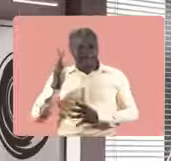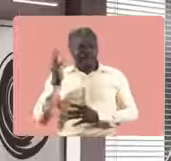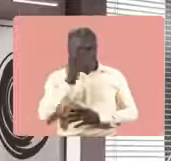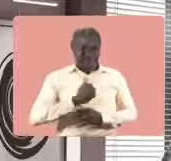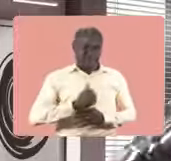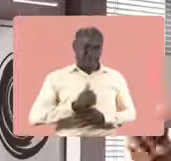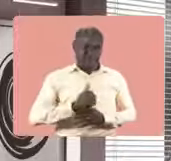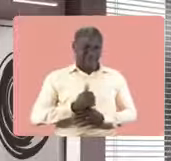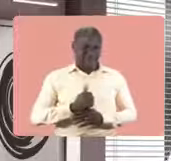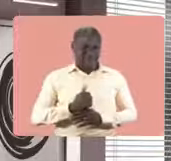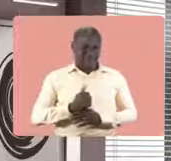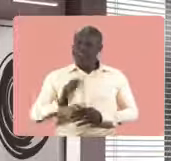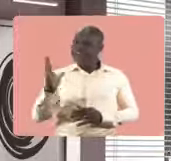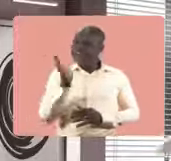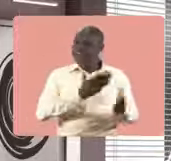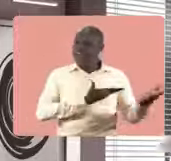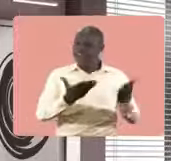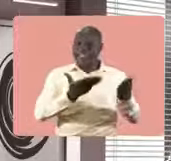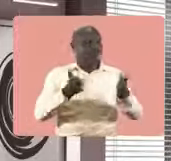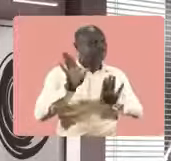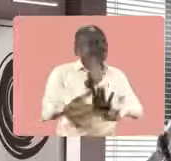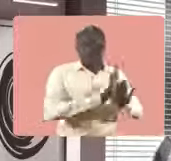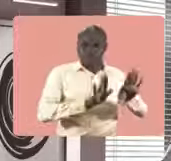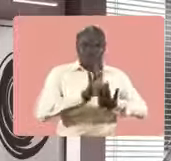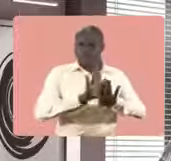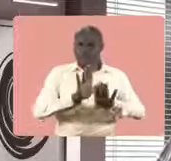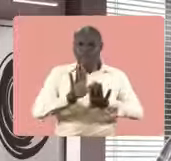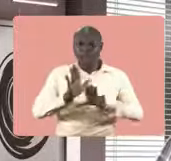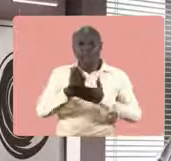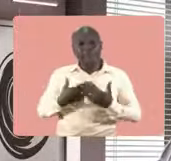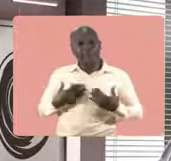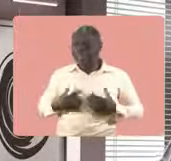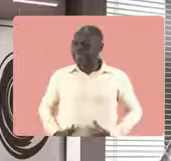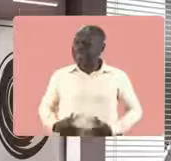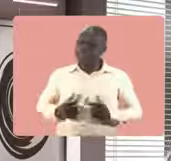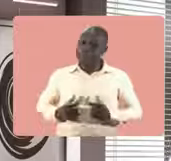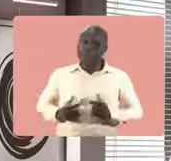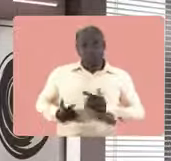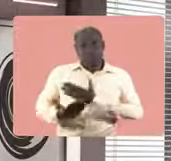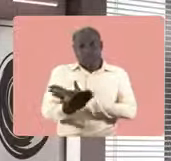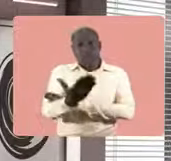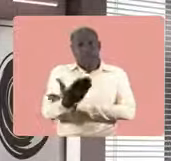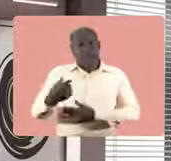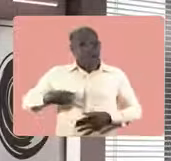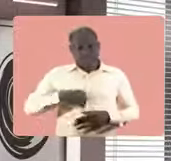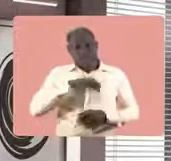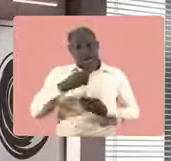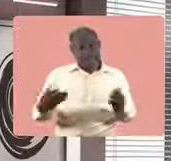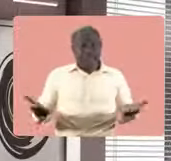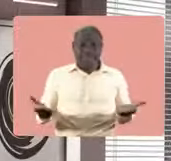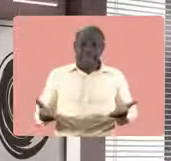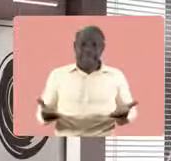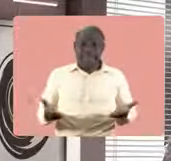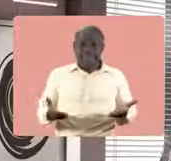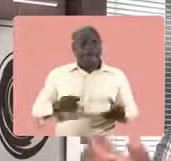fefefe emfa ntokwa ene basabase biara emma ewo obi abrabom anopai aha na me di wo esi ne